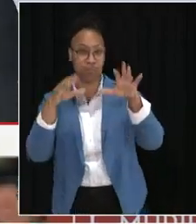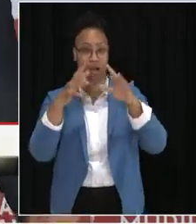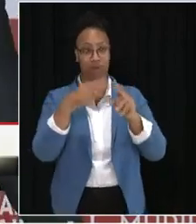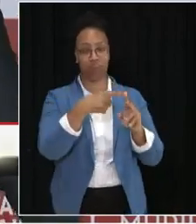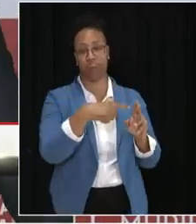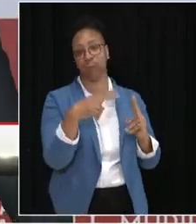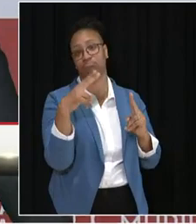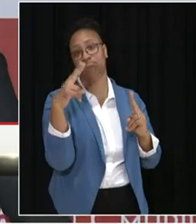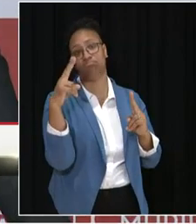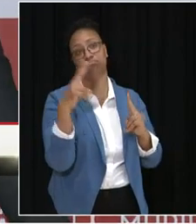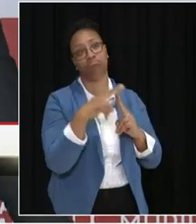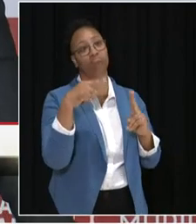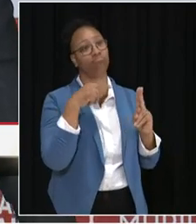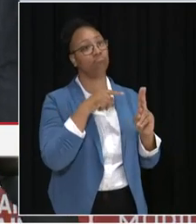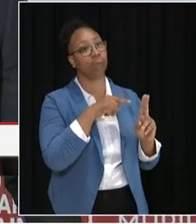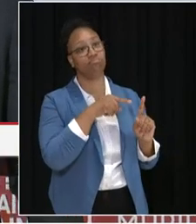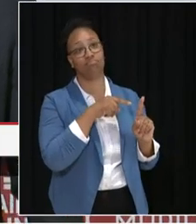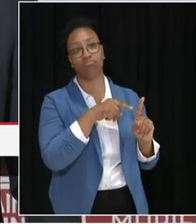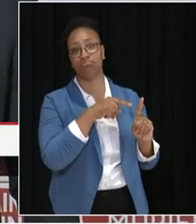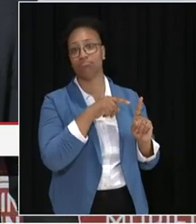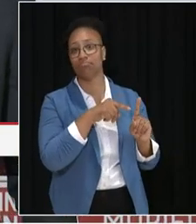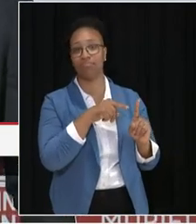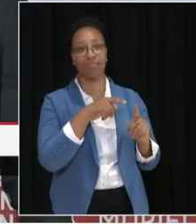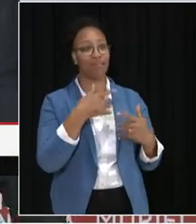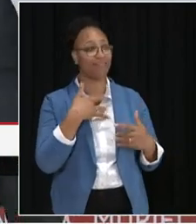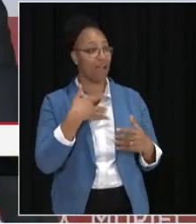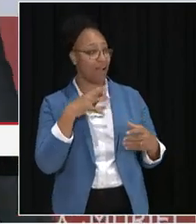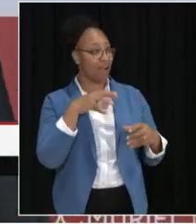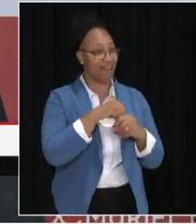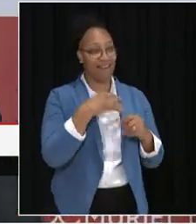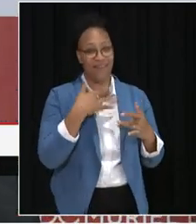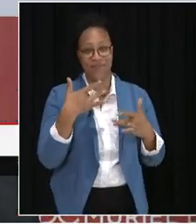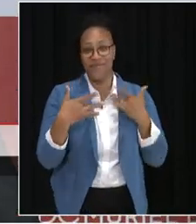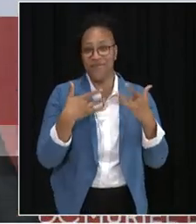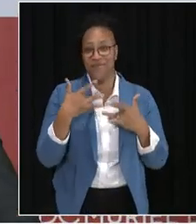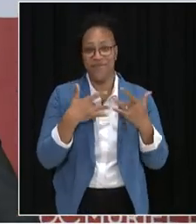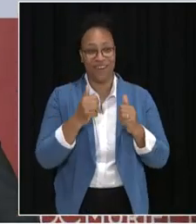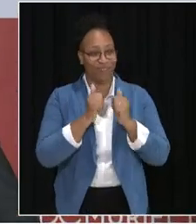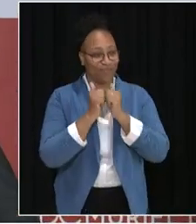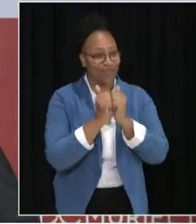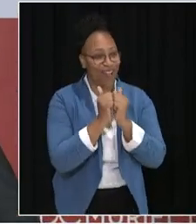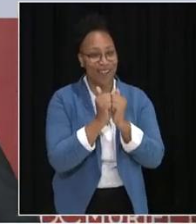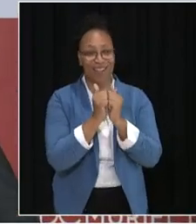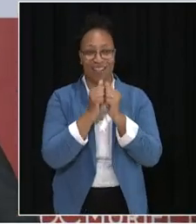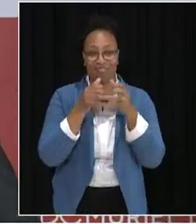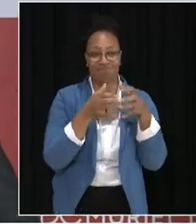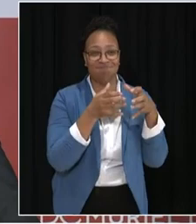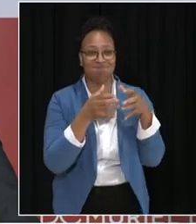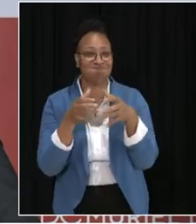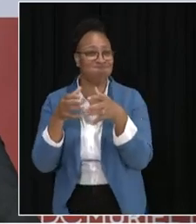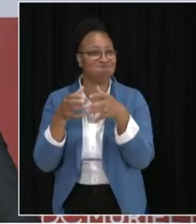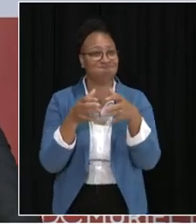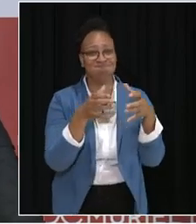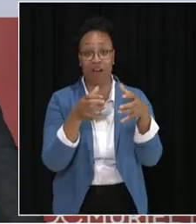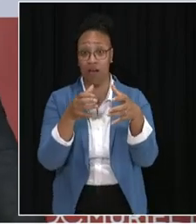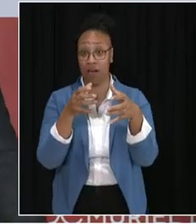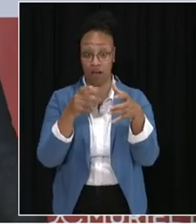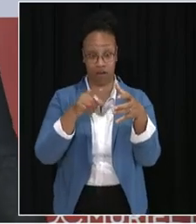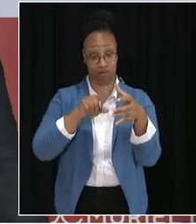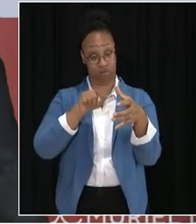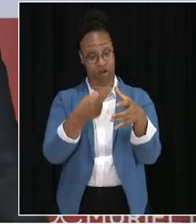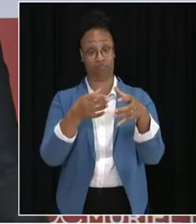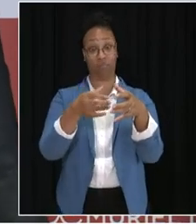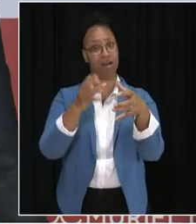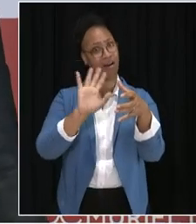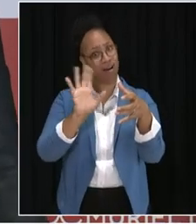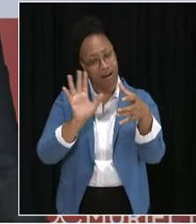you. This wouldn't be possible without the support of our mayor, Muriel Bowser. Mayor Bowser is one